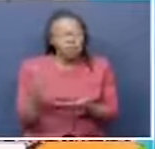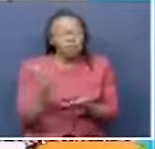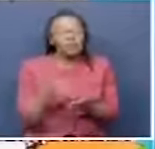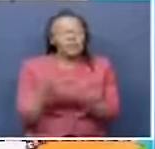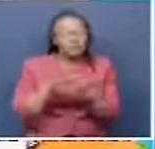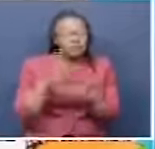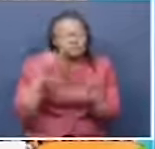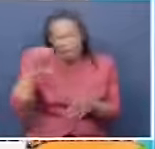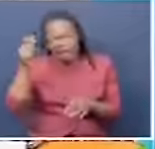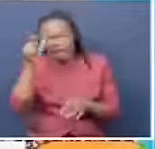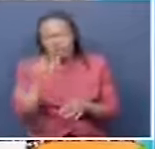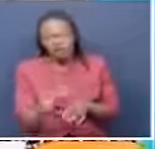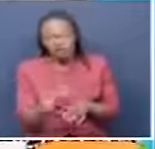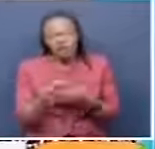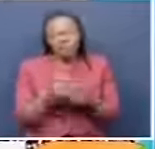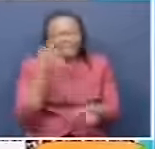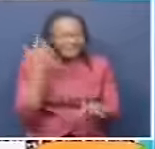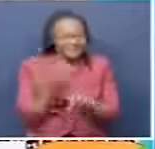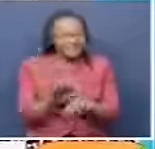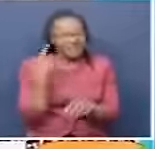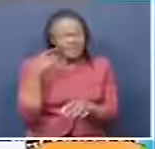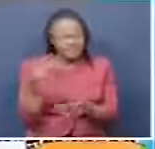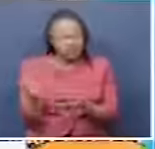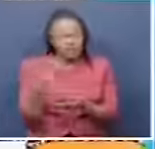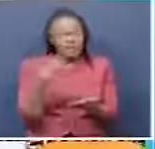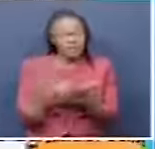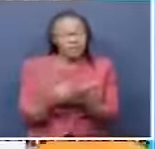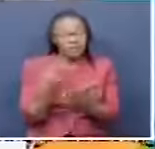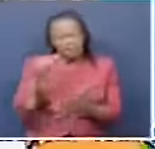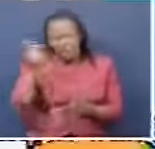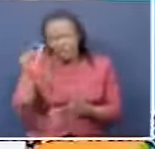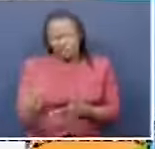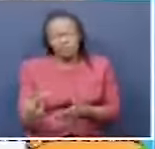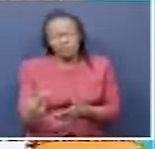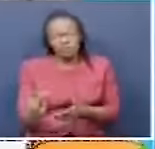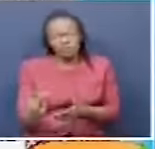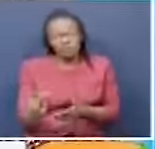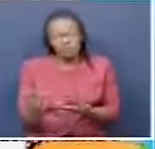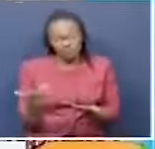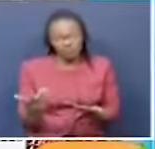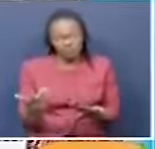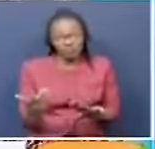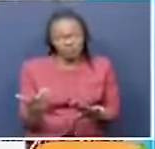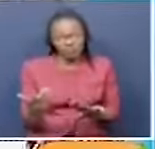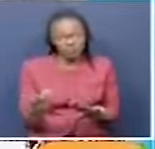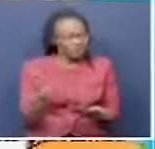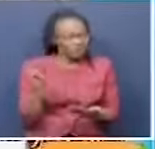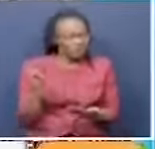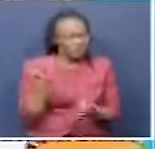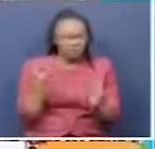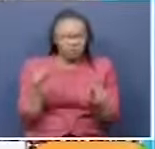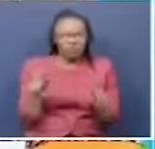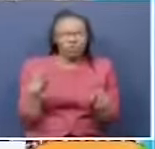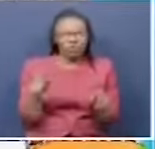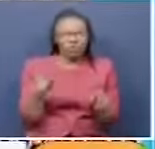somebody else. It's very difficult to raise money for somebody else. It's very difficult. I mean, in this case, I think it's possible for another candidate. If not at